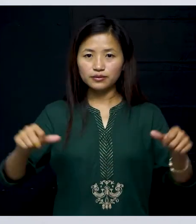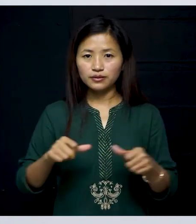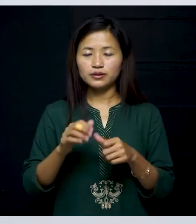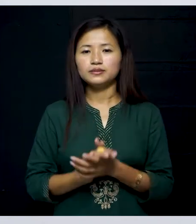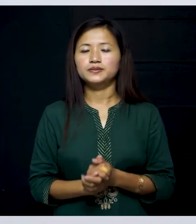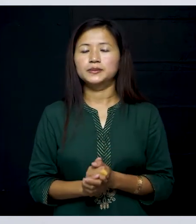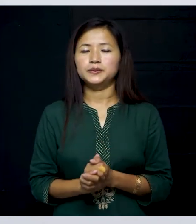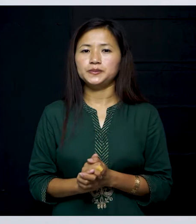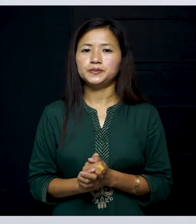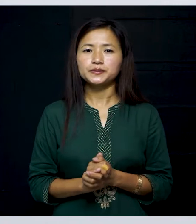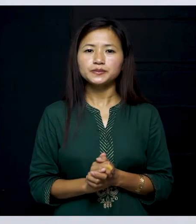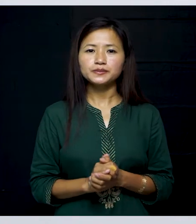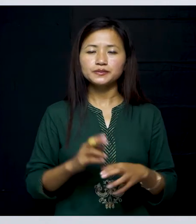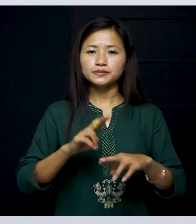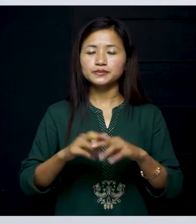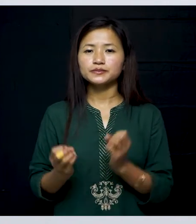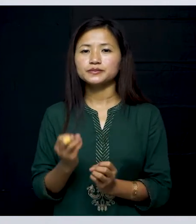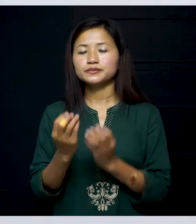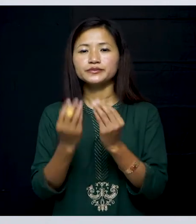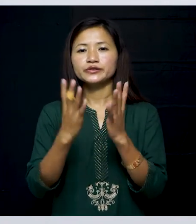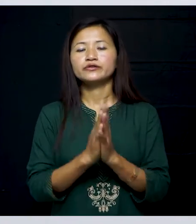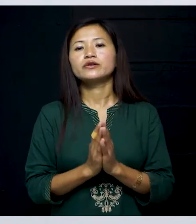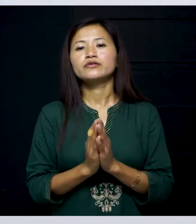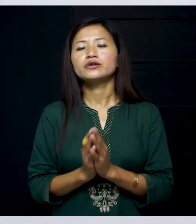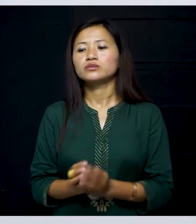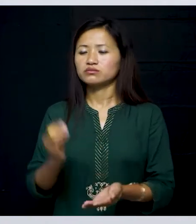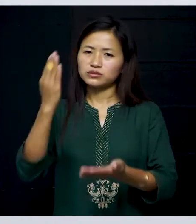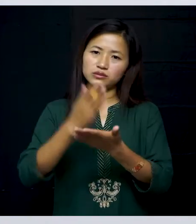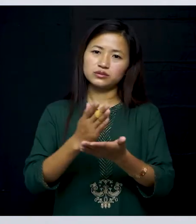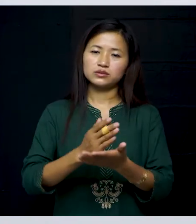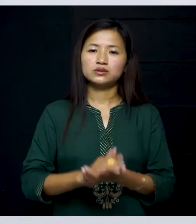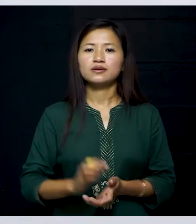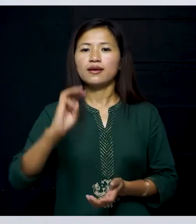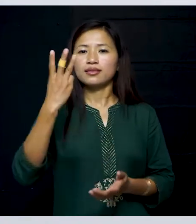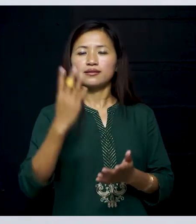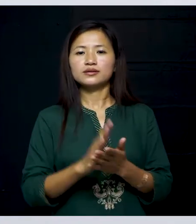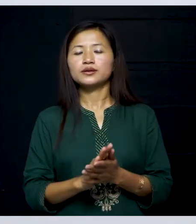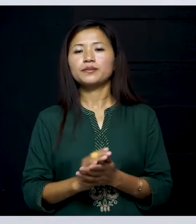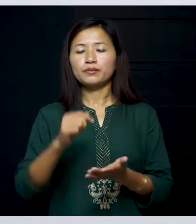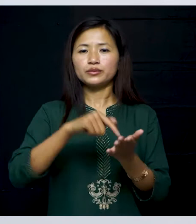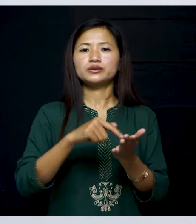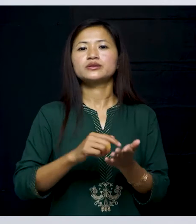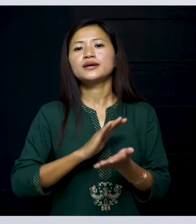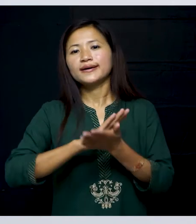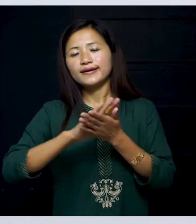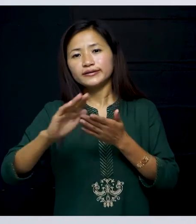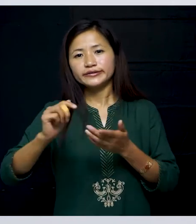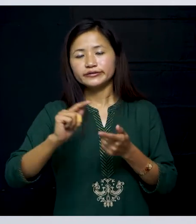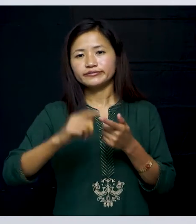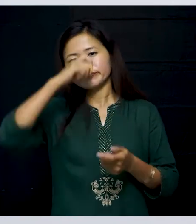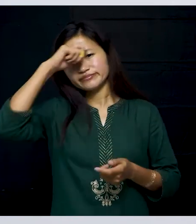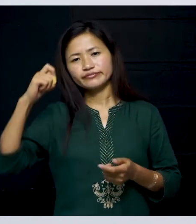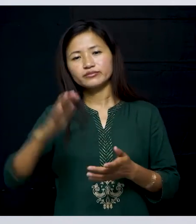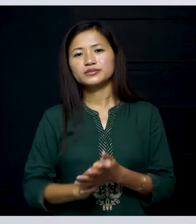area, and then the fire will automatically stop. And the third point is the heat. That heat, we know